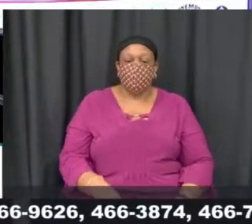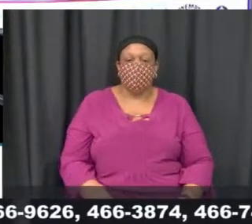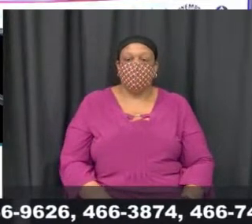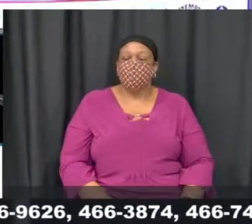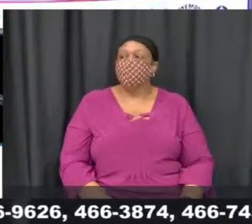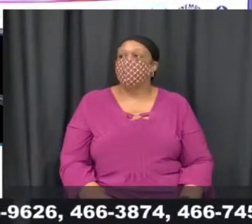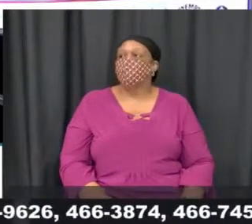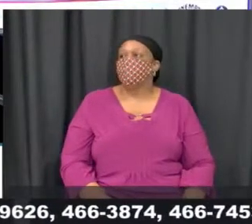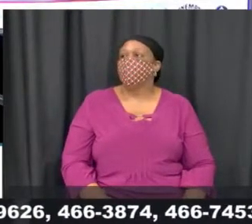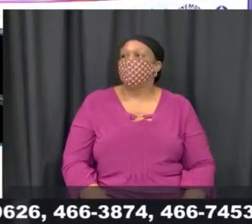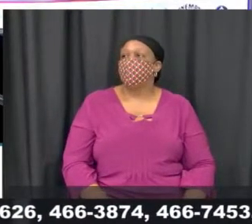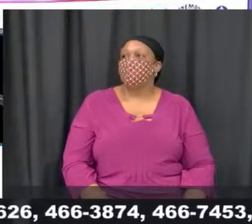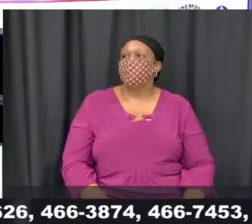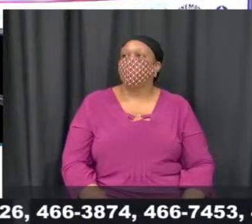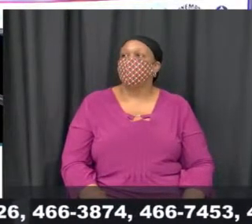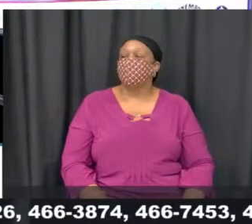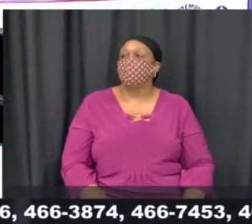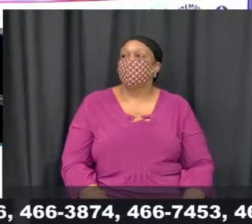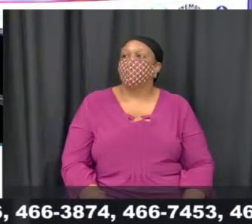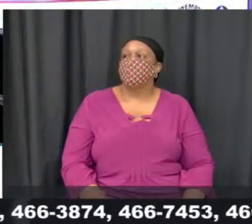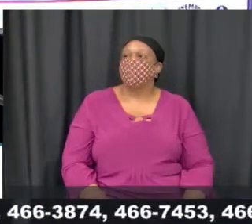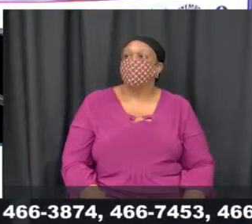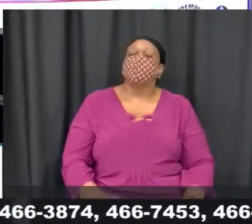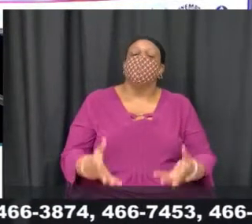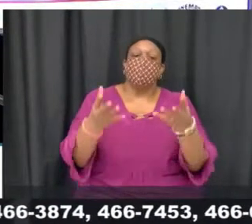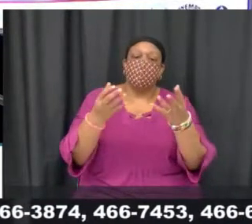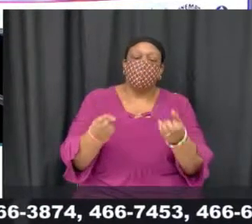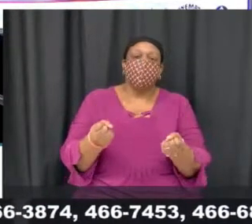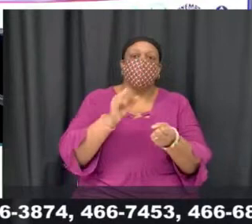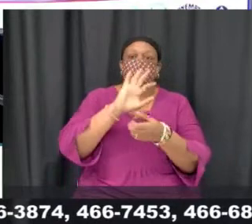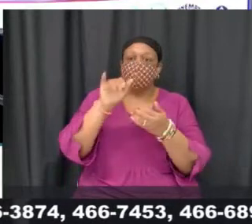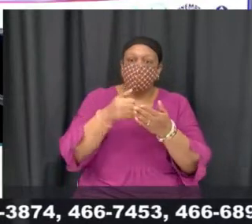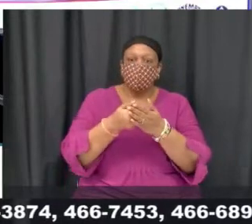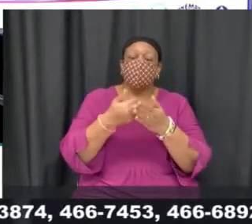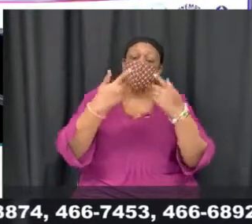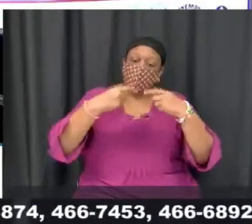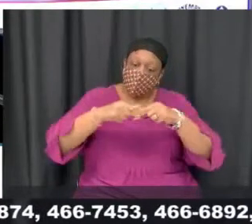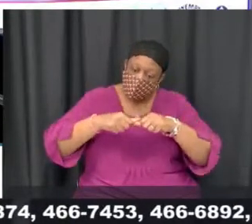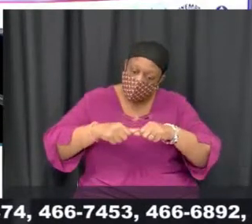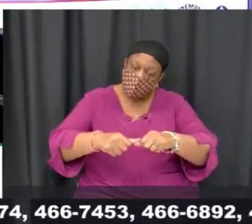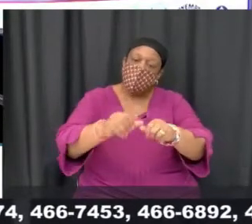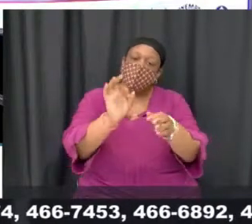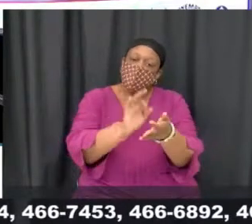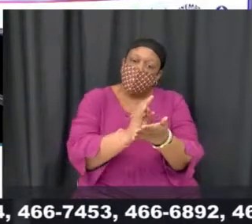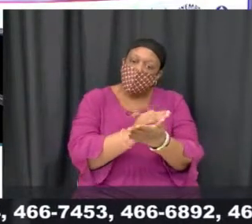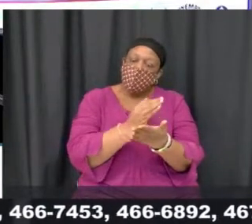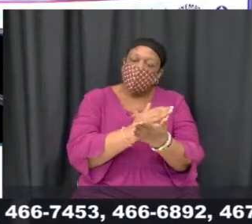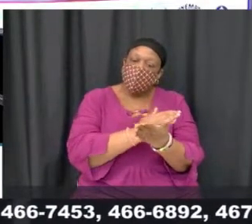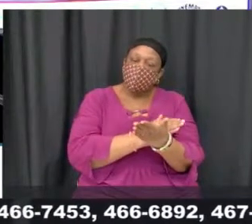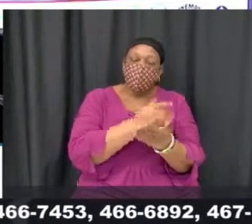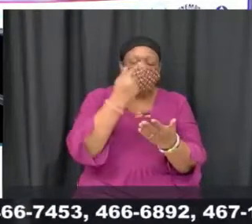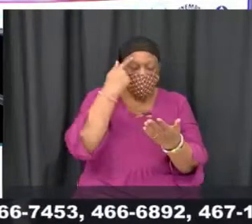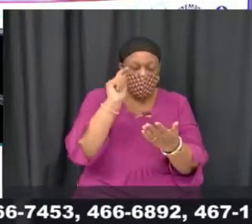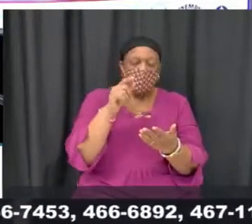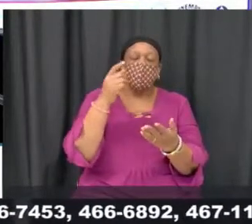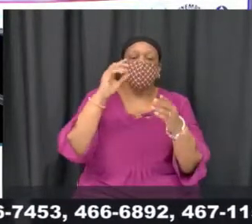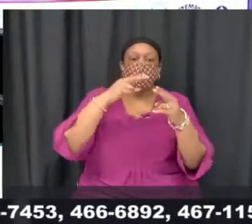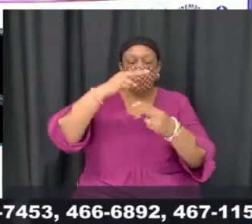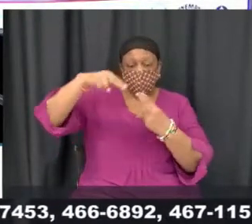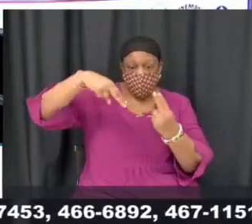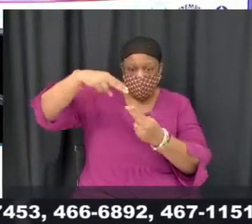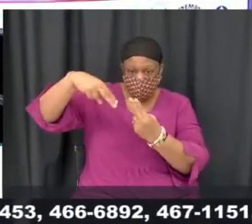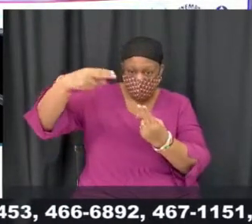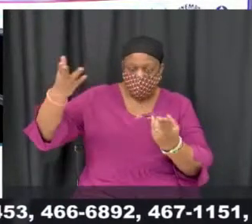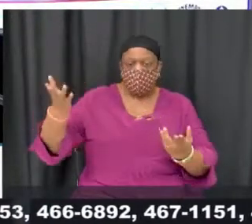our citizens, residents, and even visitors to continue the hurricane preparedness measures. So with that said, we want